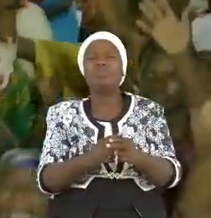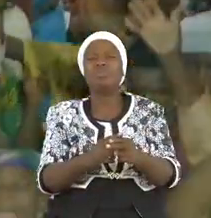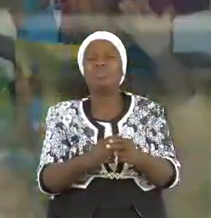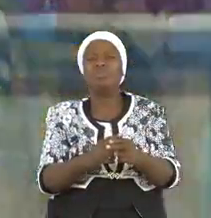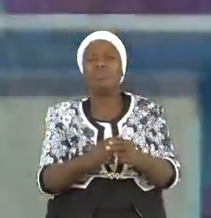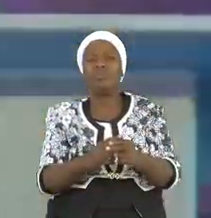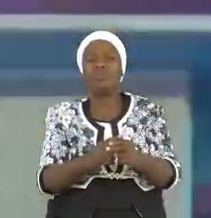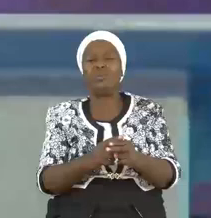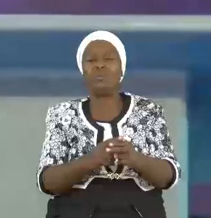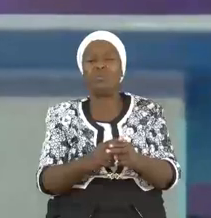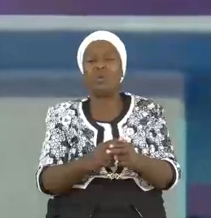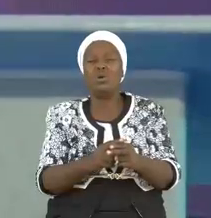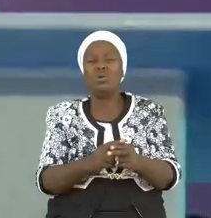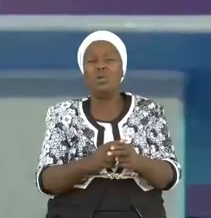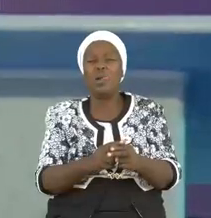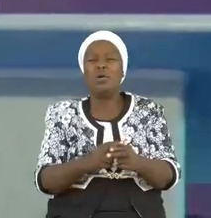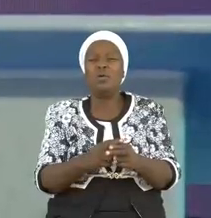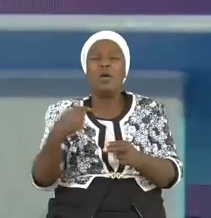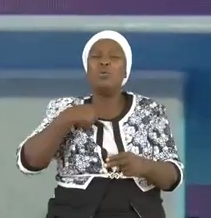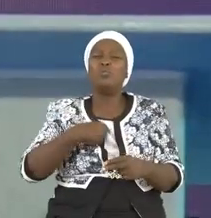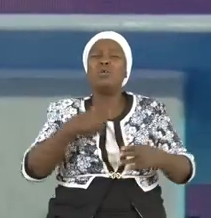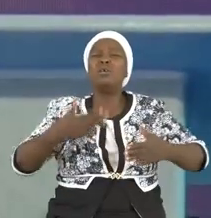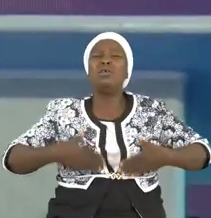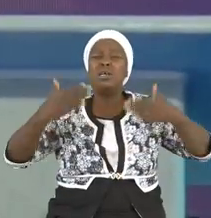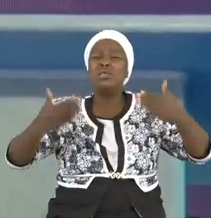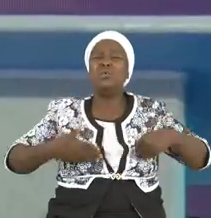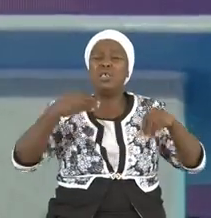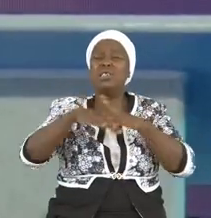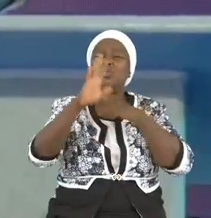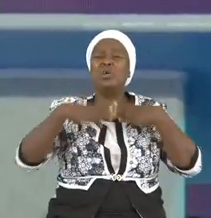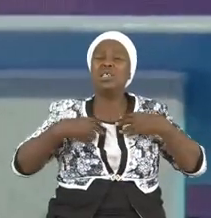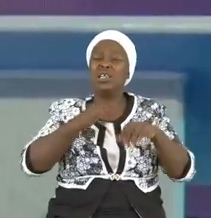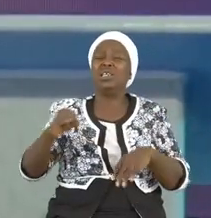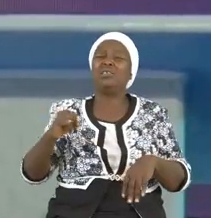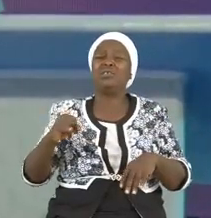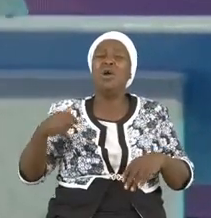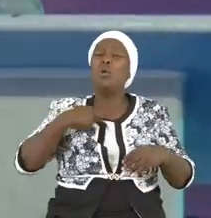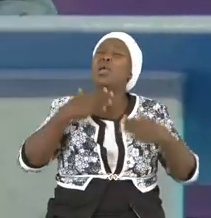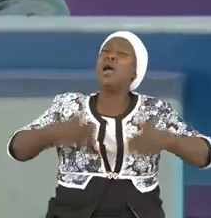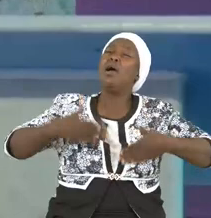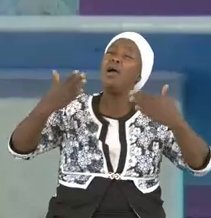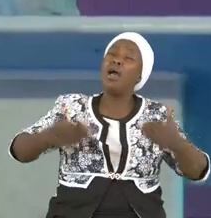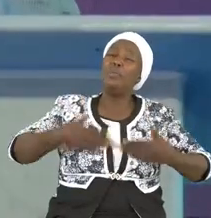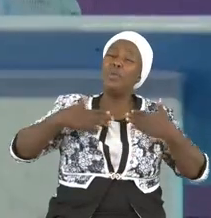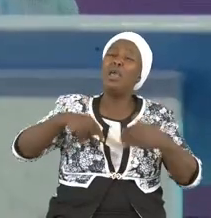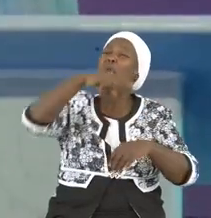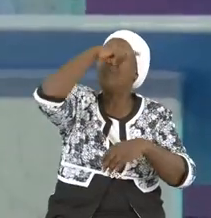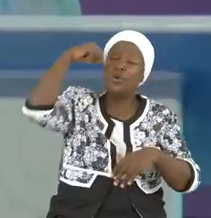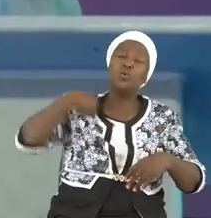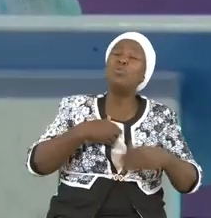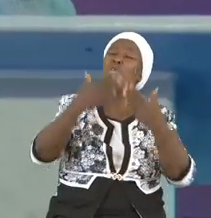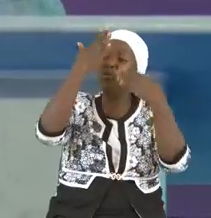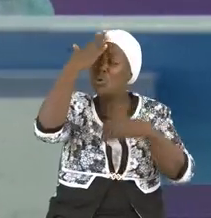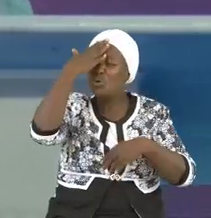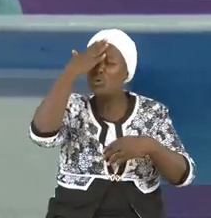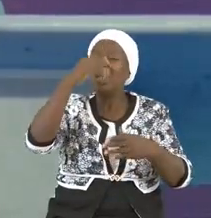we rejoice in your healing. We're happy because we know this is